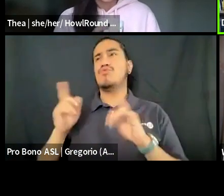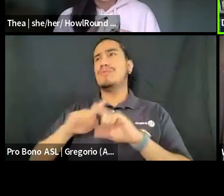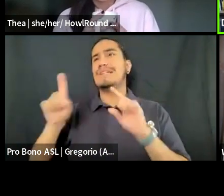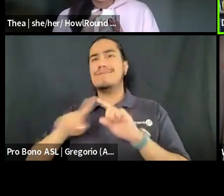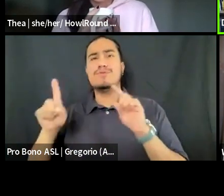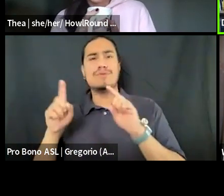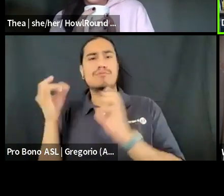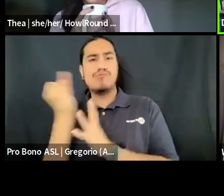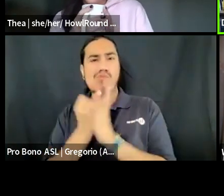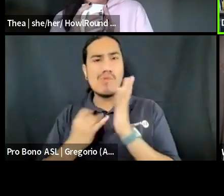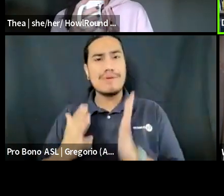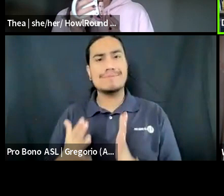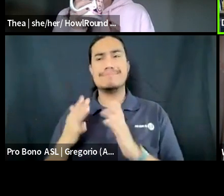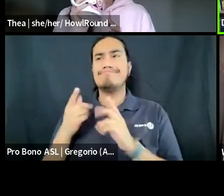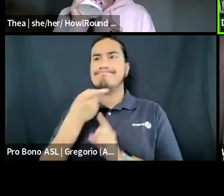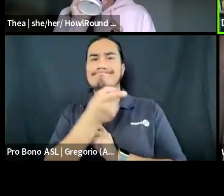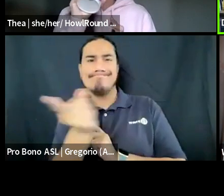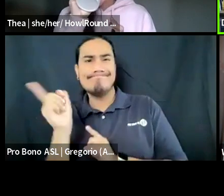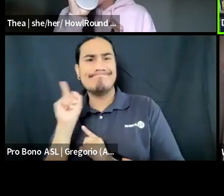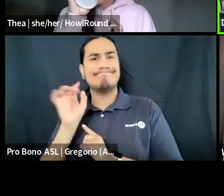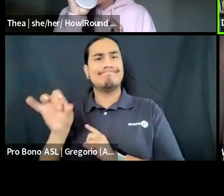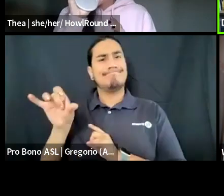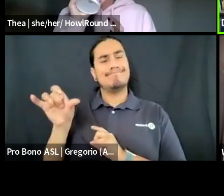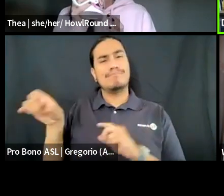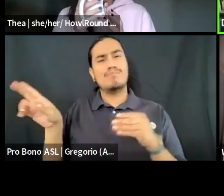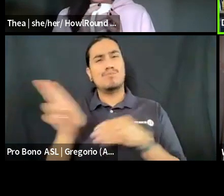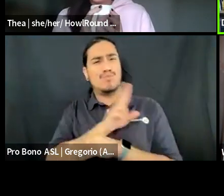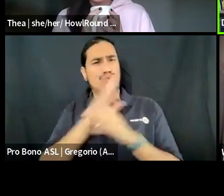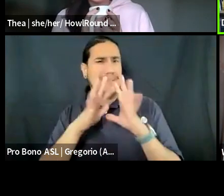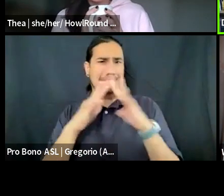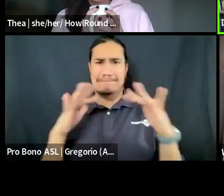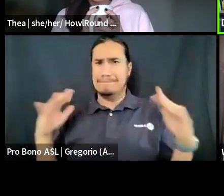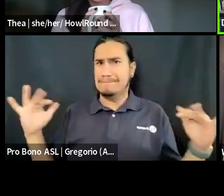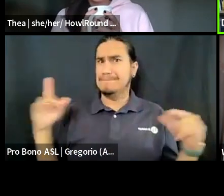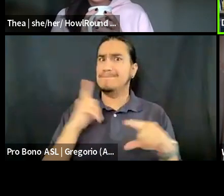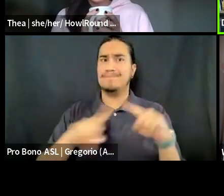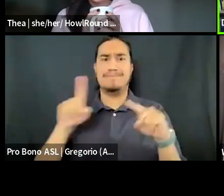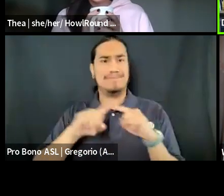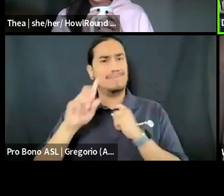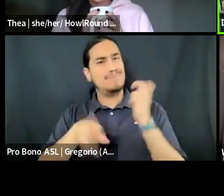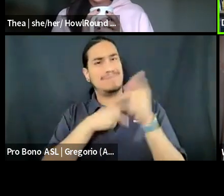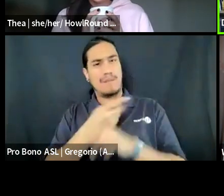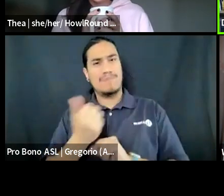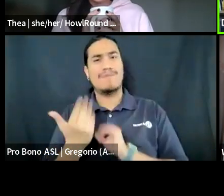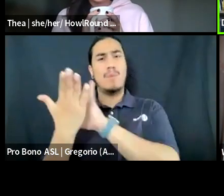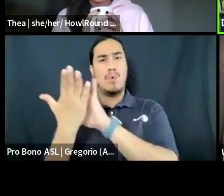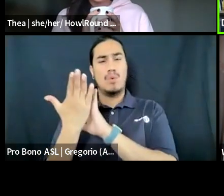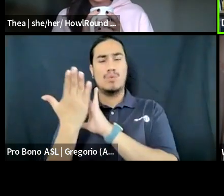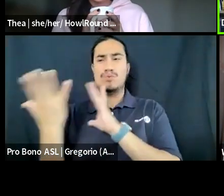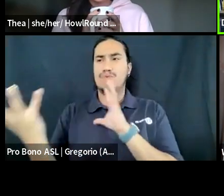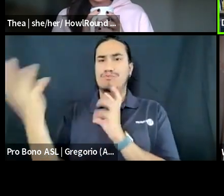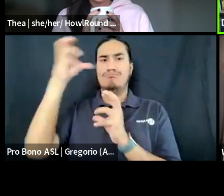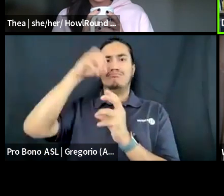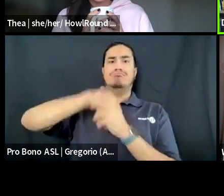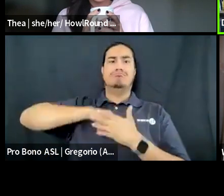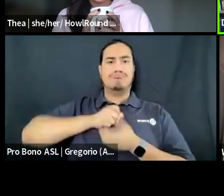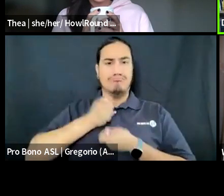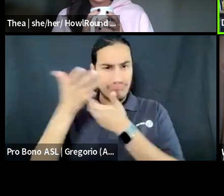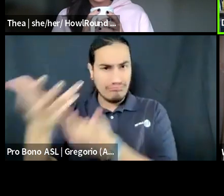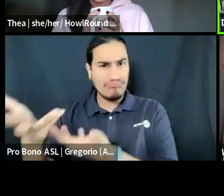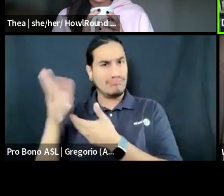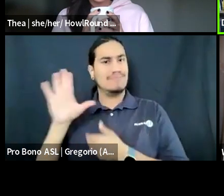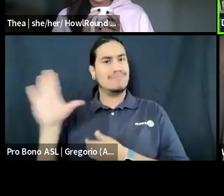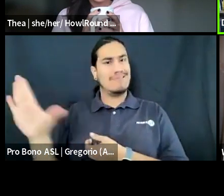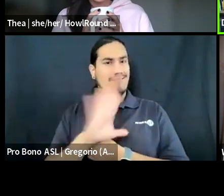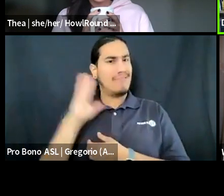who really use a variety of different forms to express whatever their idea is. Mm-hmm. You know, I